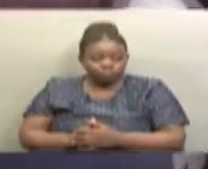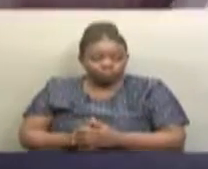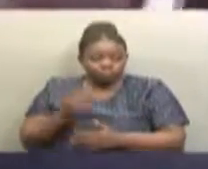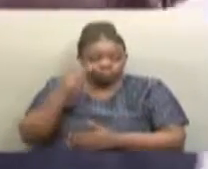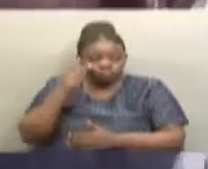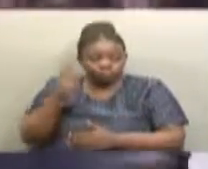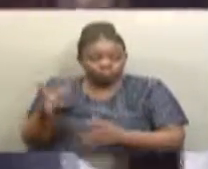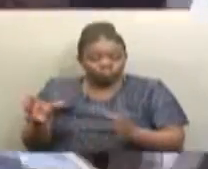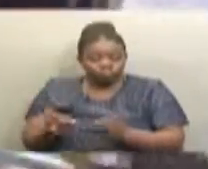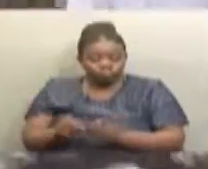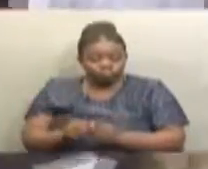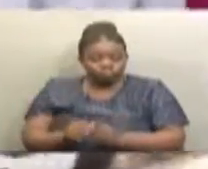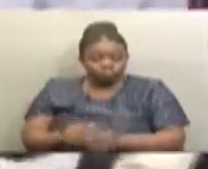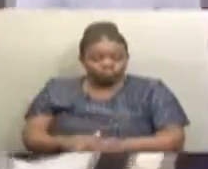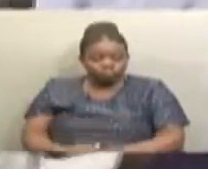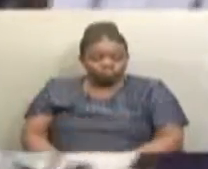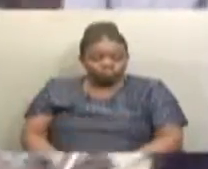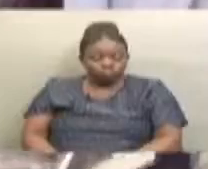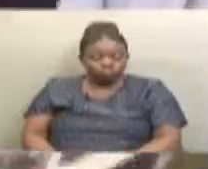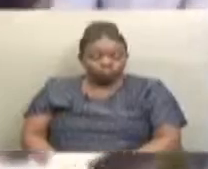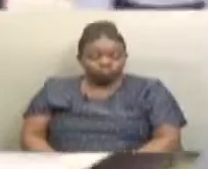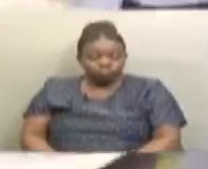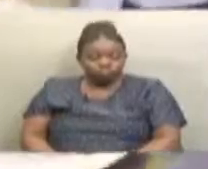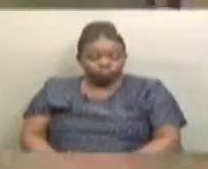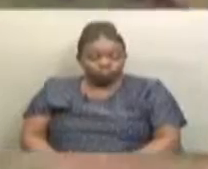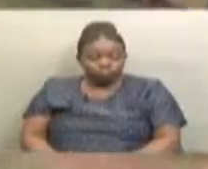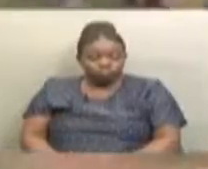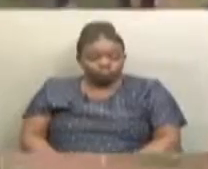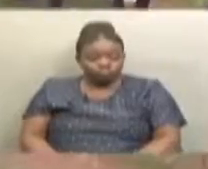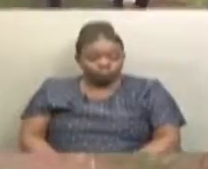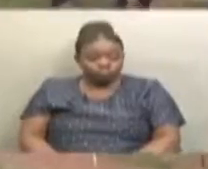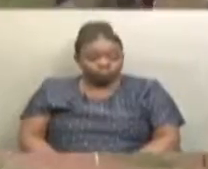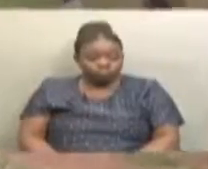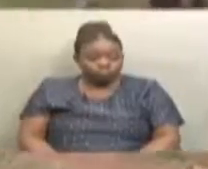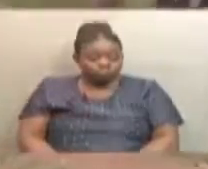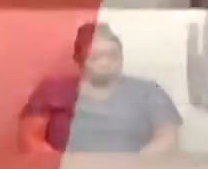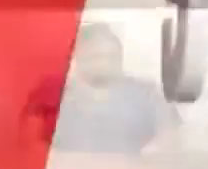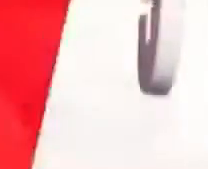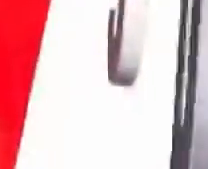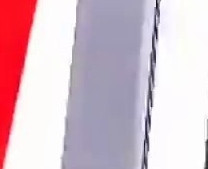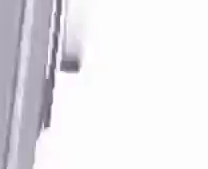Maria Nakyeyune ne Ivan Wakibi bakusakidde eggulire lino olwa Bukedde TV.